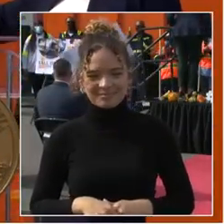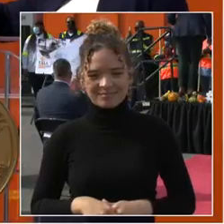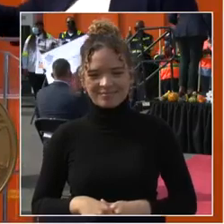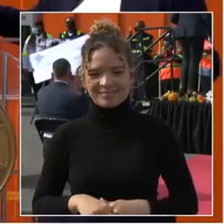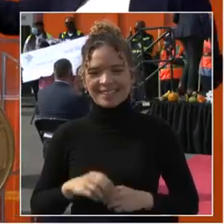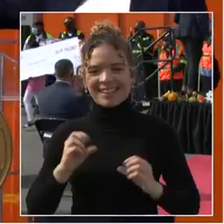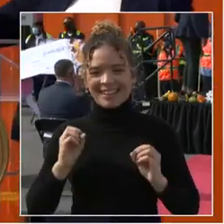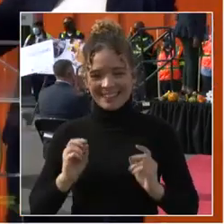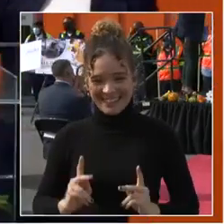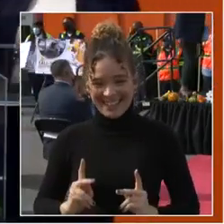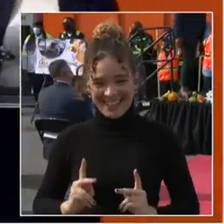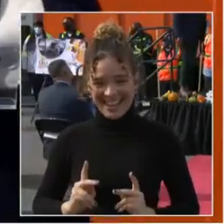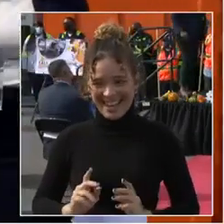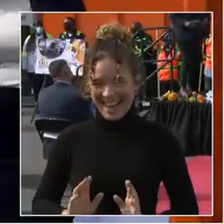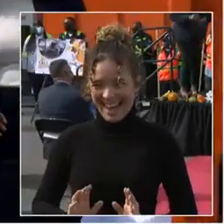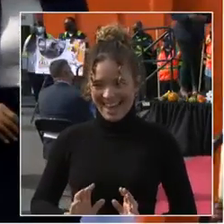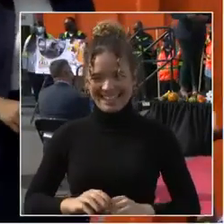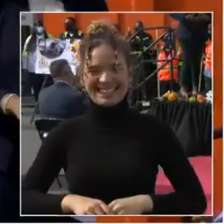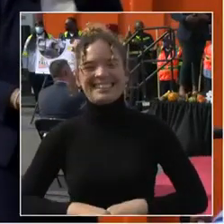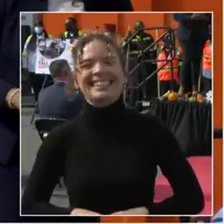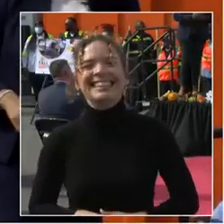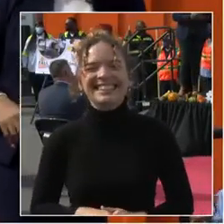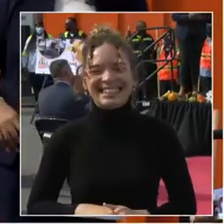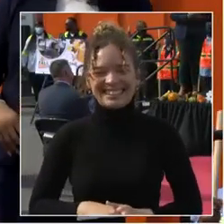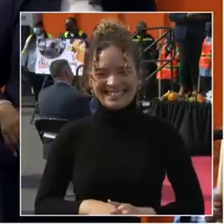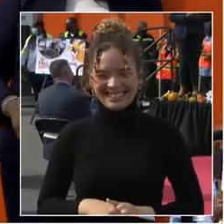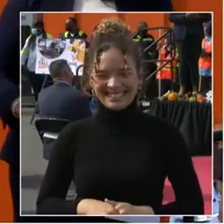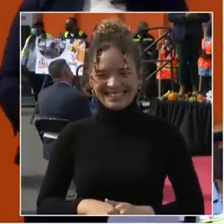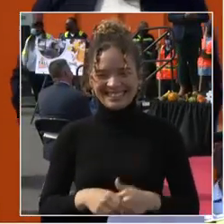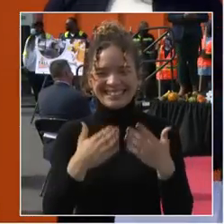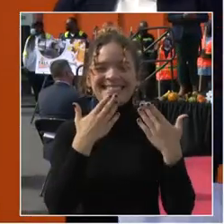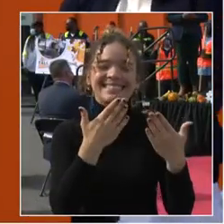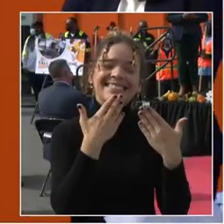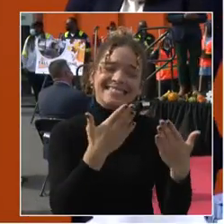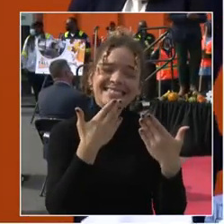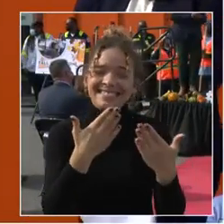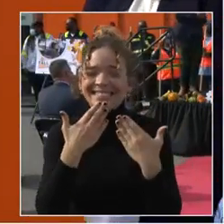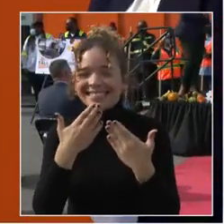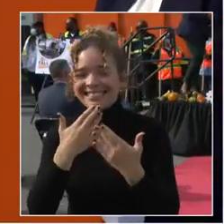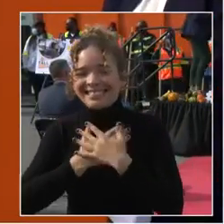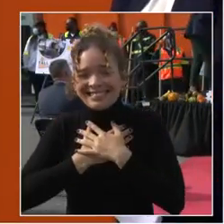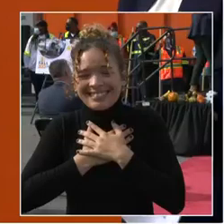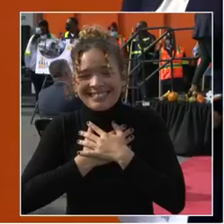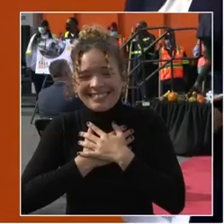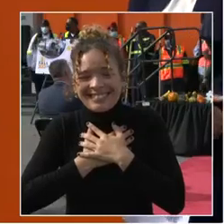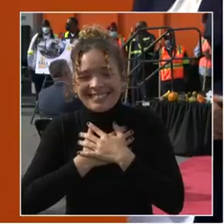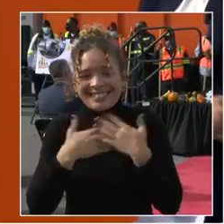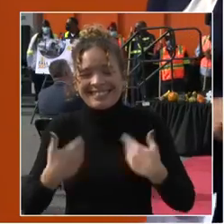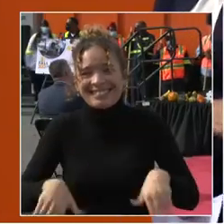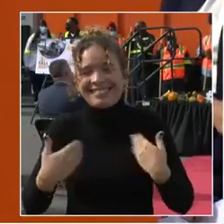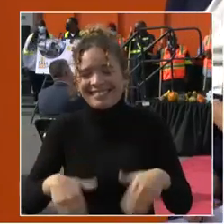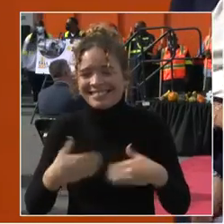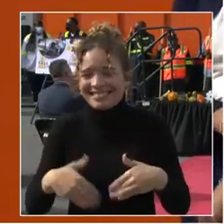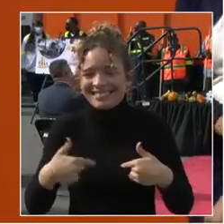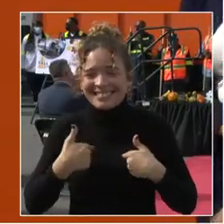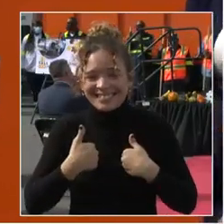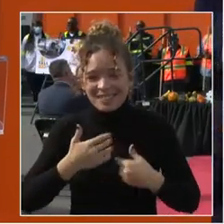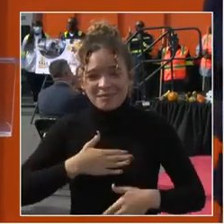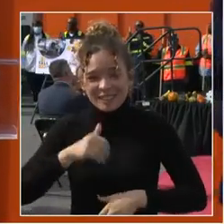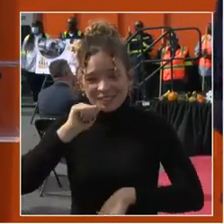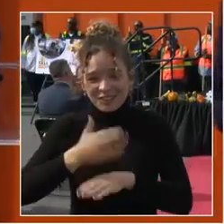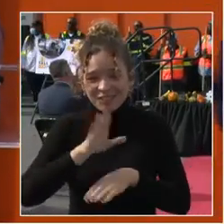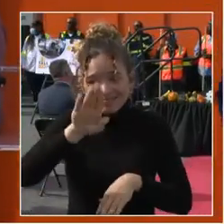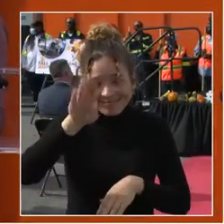Come on. Congratulations, love. Thank you, guys. Oh, I'm so excited. You got my daughter here. So